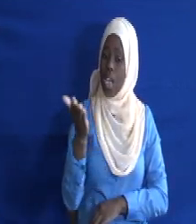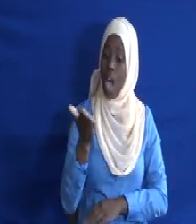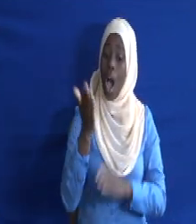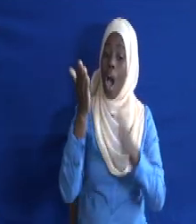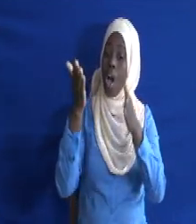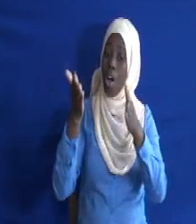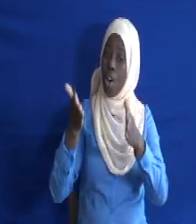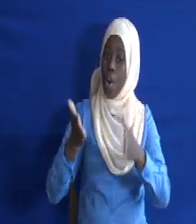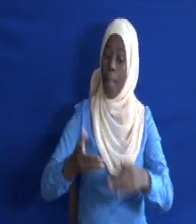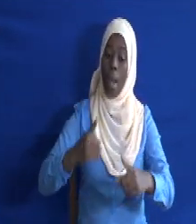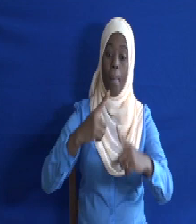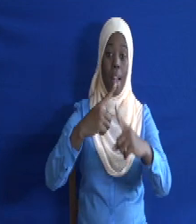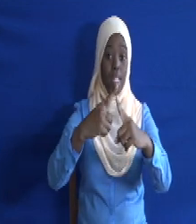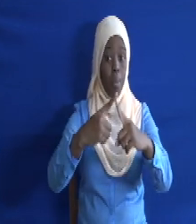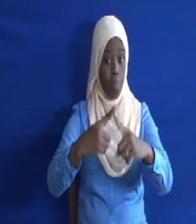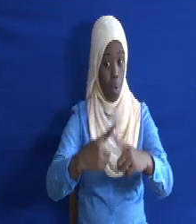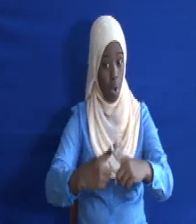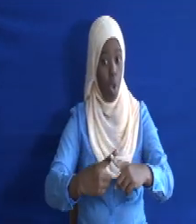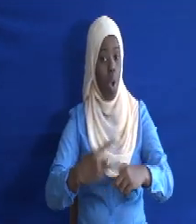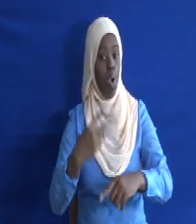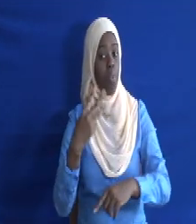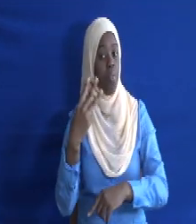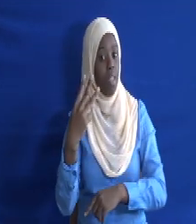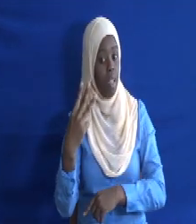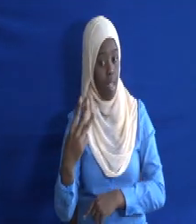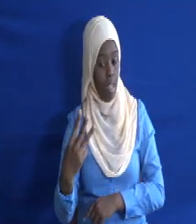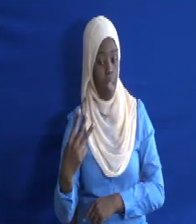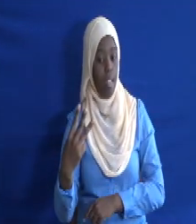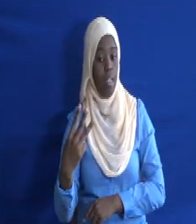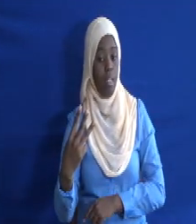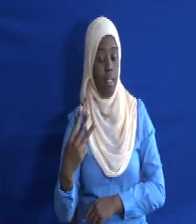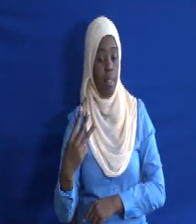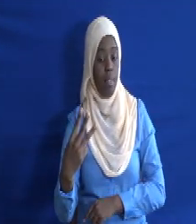So here are multiples of 3 less than